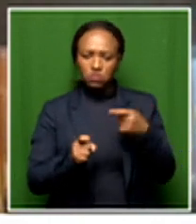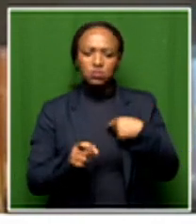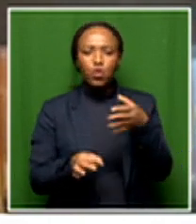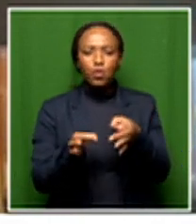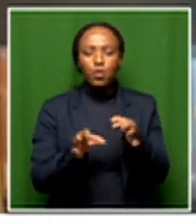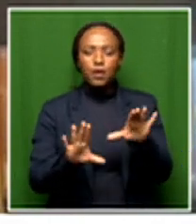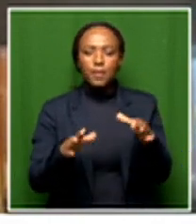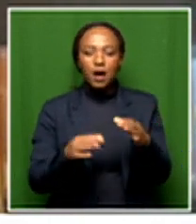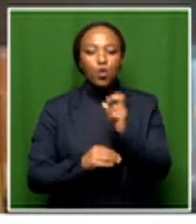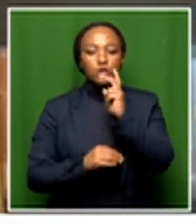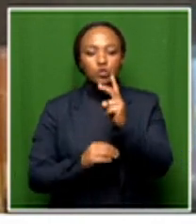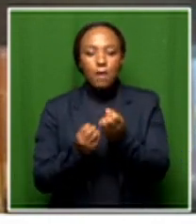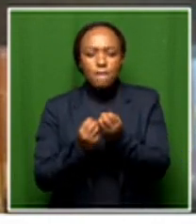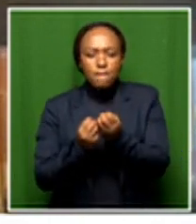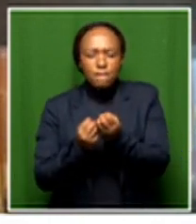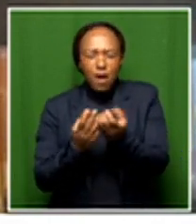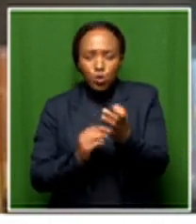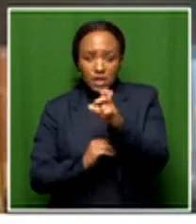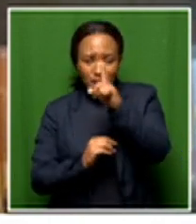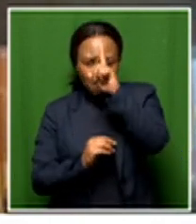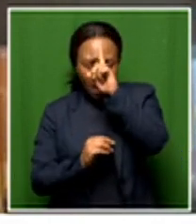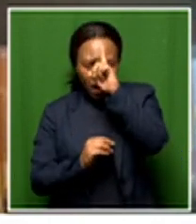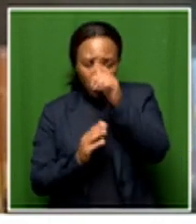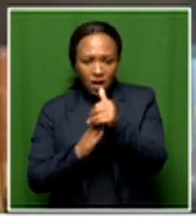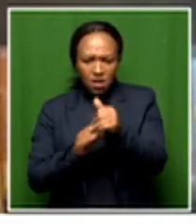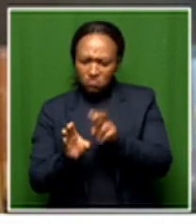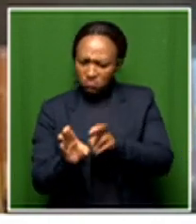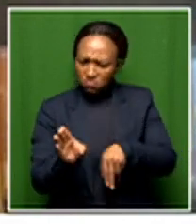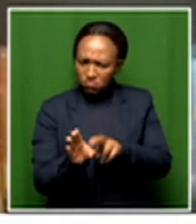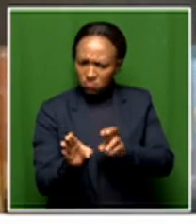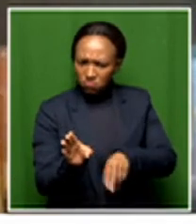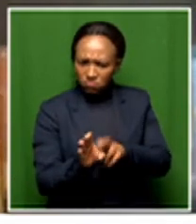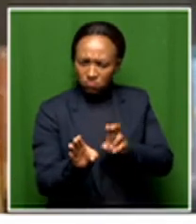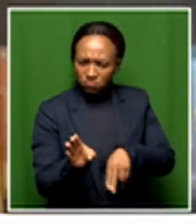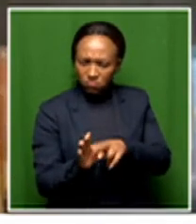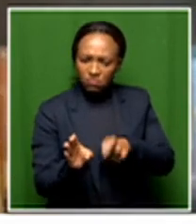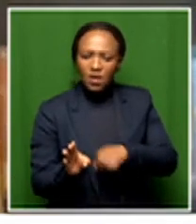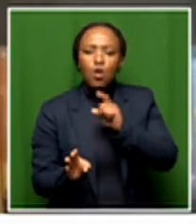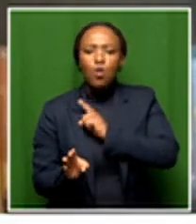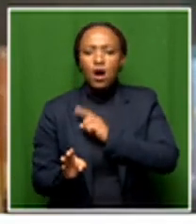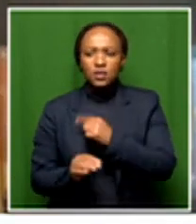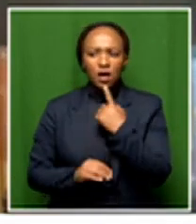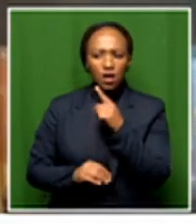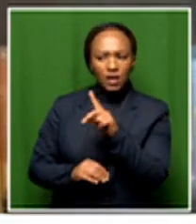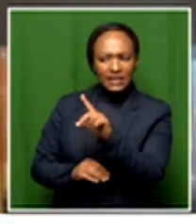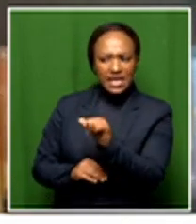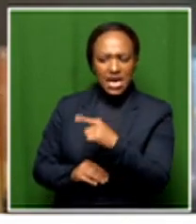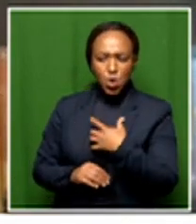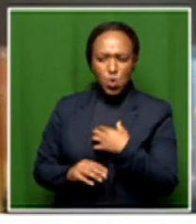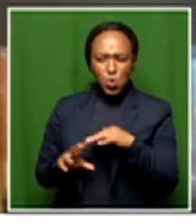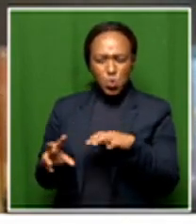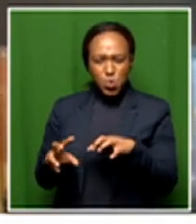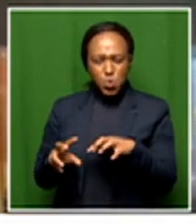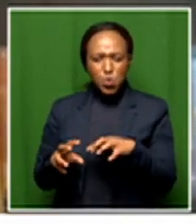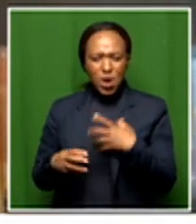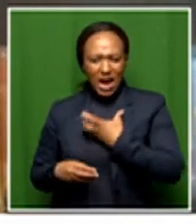to see a flood of black leaders exiting the DA because they sensed that the DA was extremely uncomfortable for